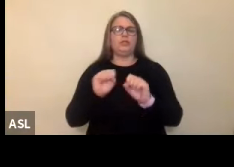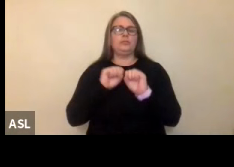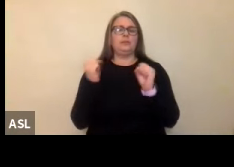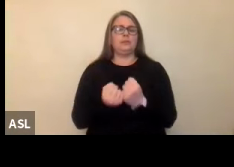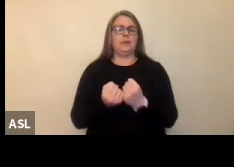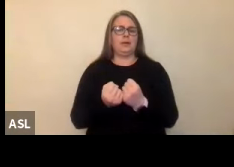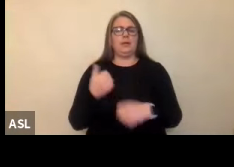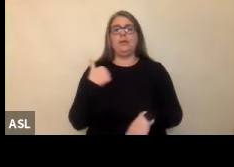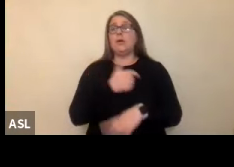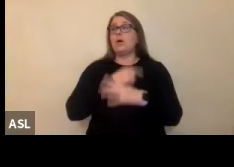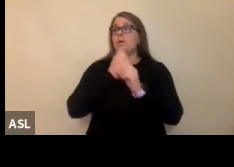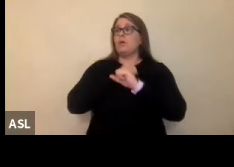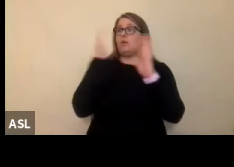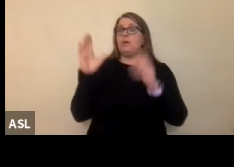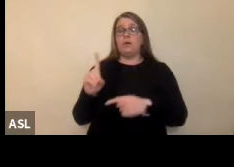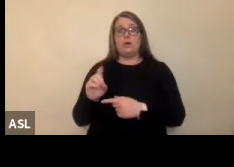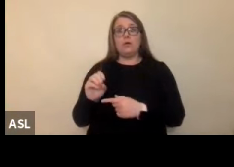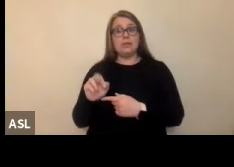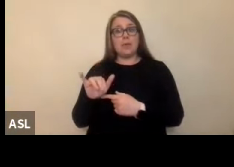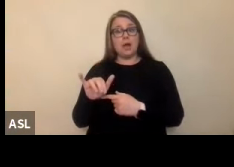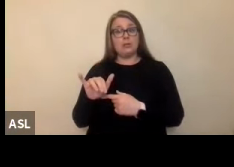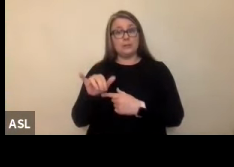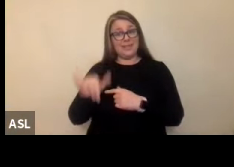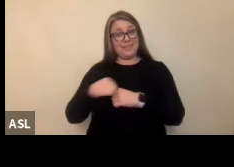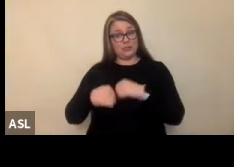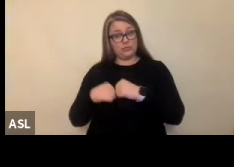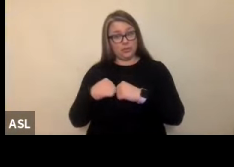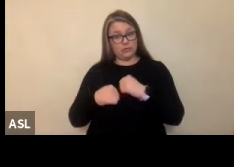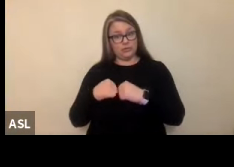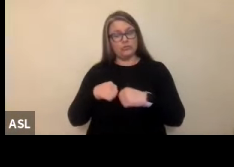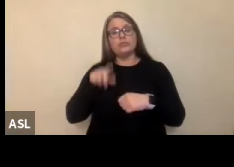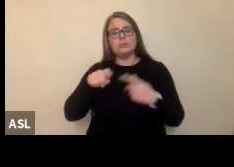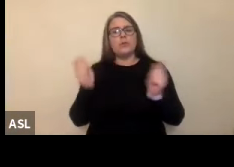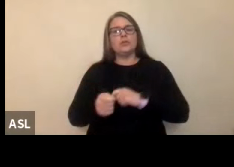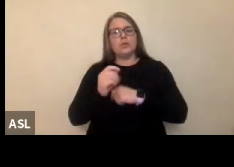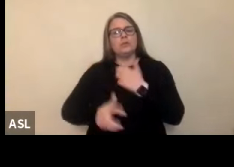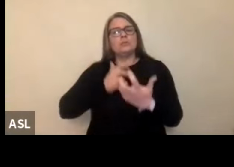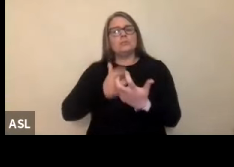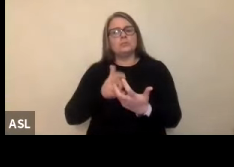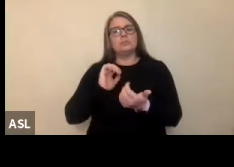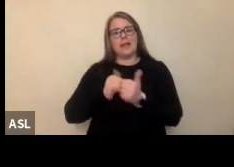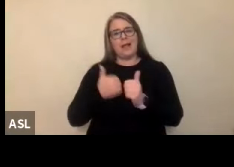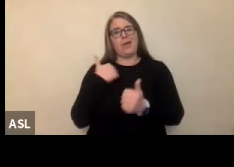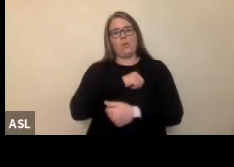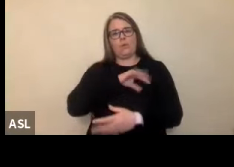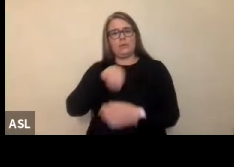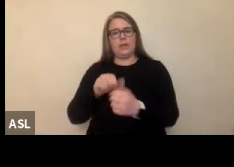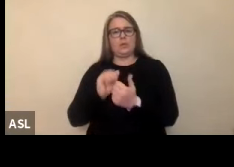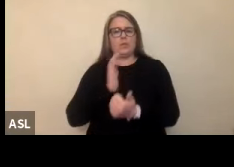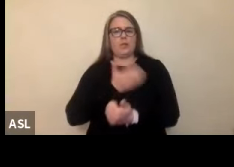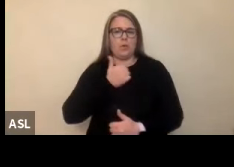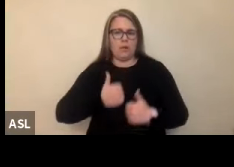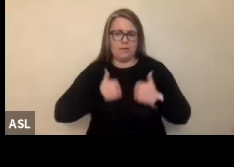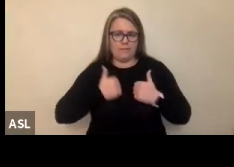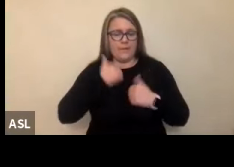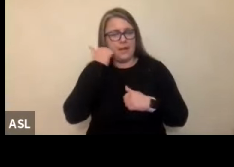way for all of us to really engage with the institutions that control our lives. And so, as Amna said, many of those are actually now private institutions. And so, how do we bring those back